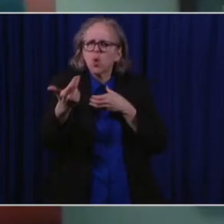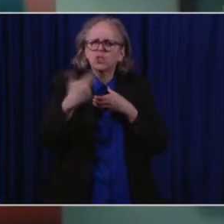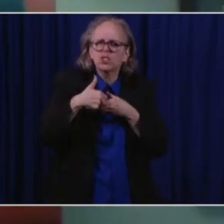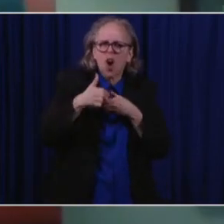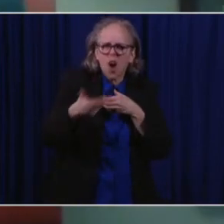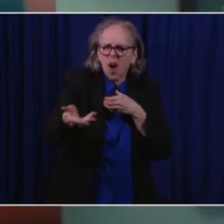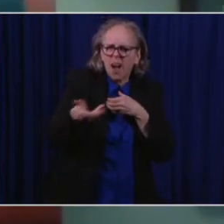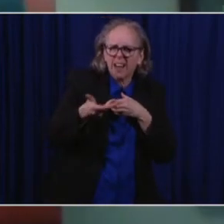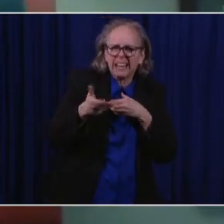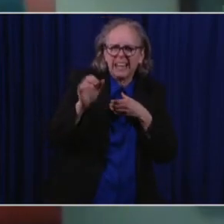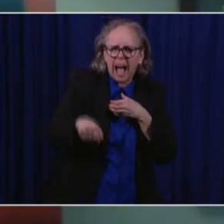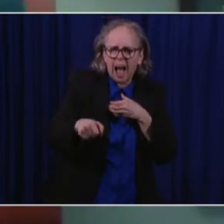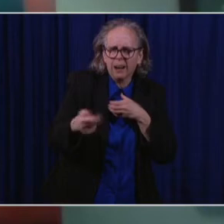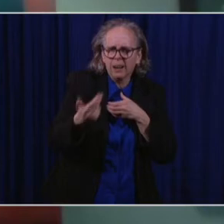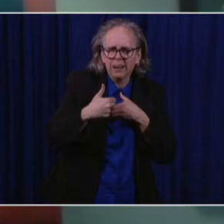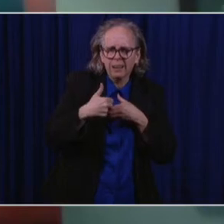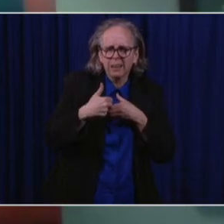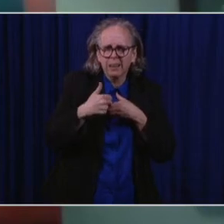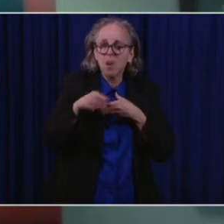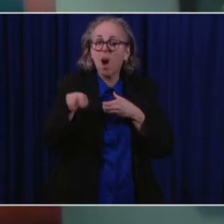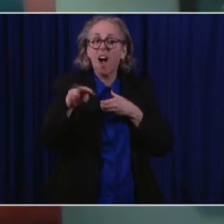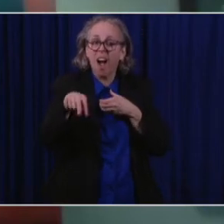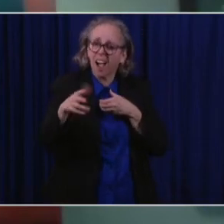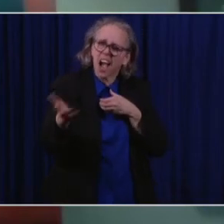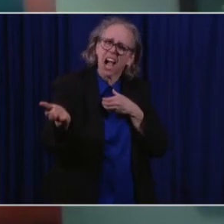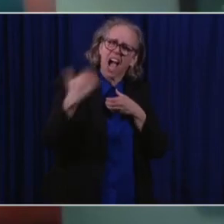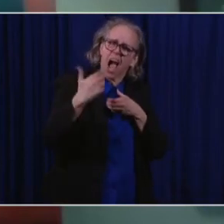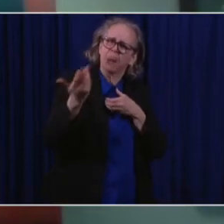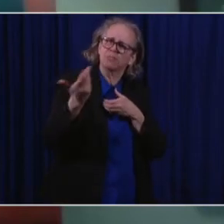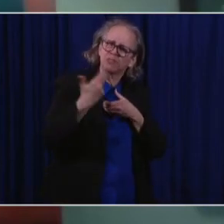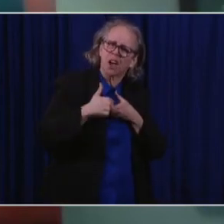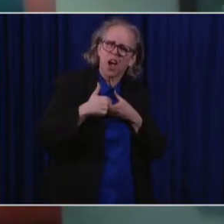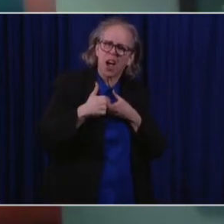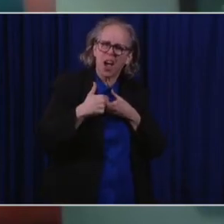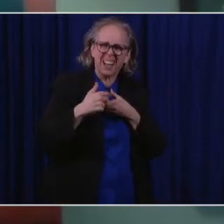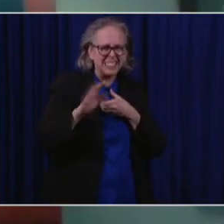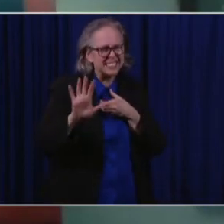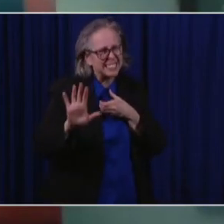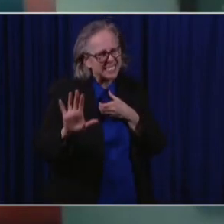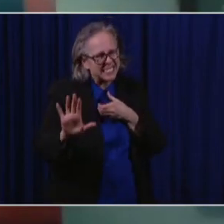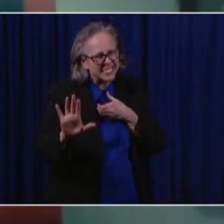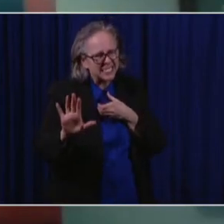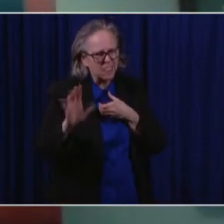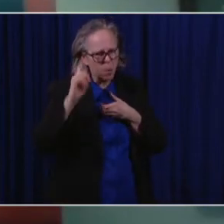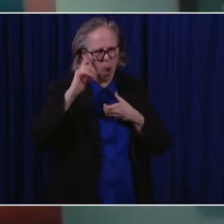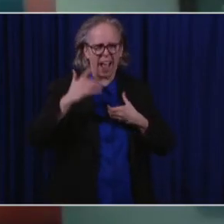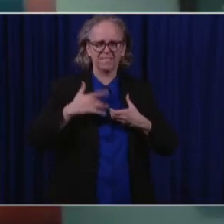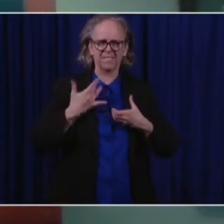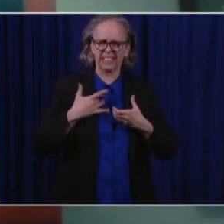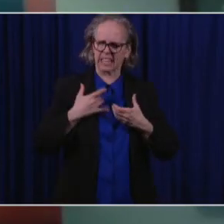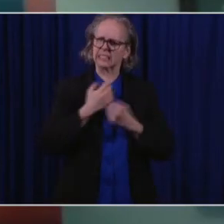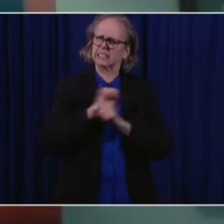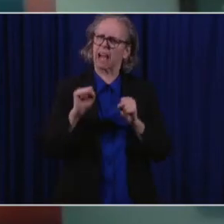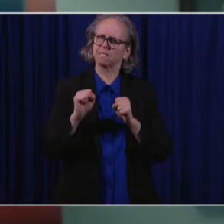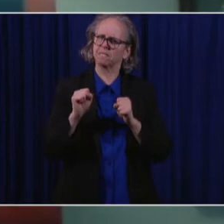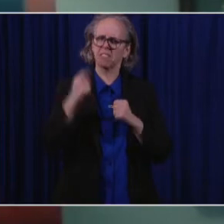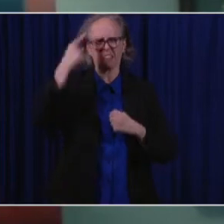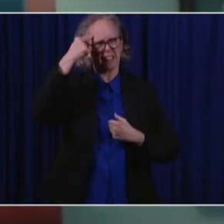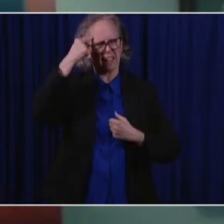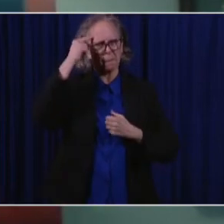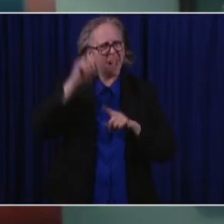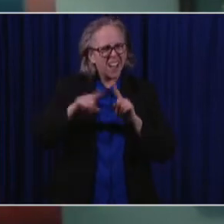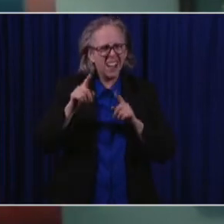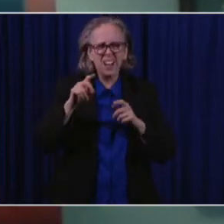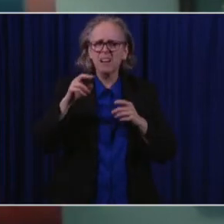else's home. And it's that false sense of security that we're trying to overcome. Basically, if you don't live in my house, then I need you to not